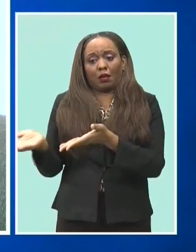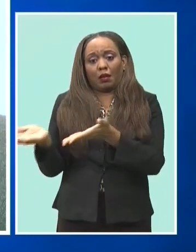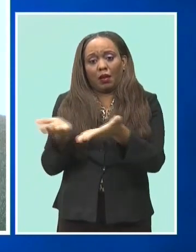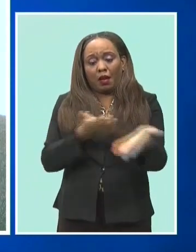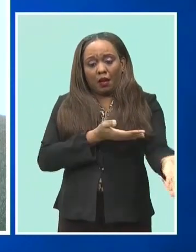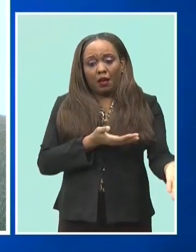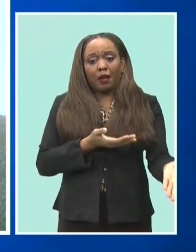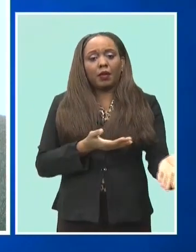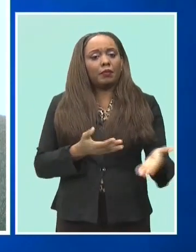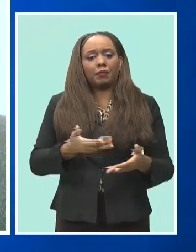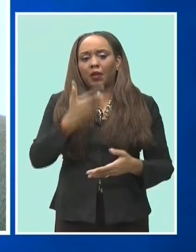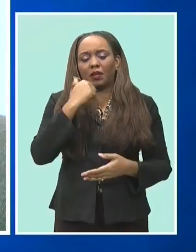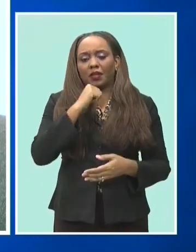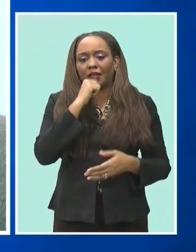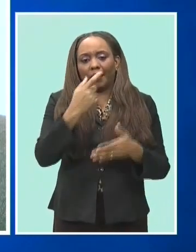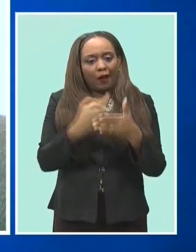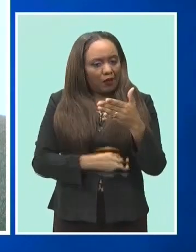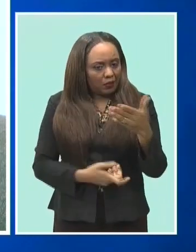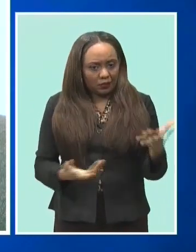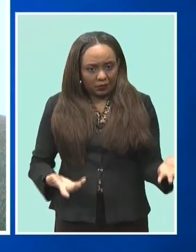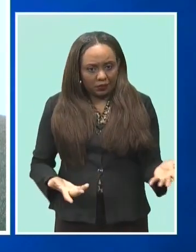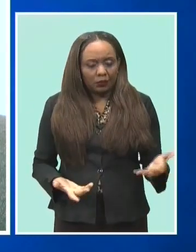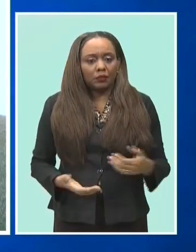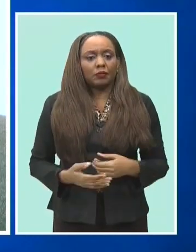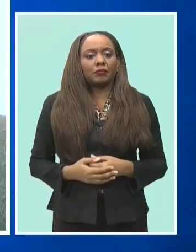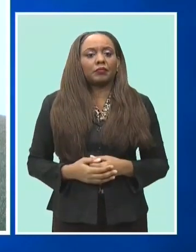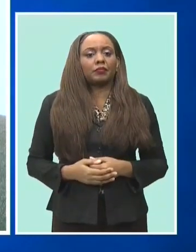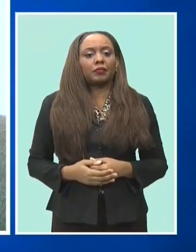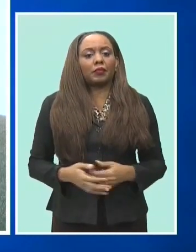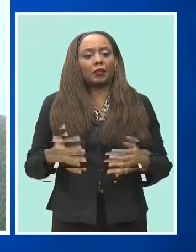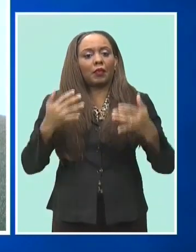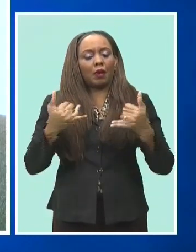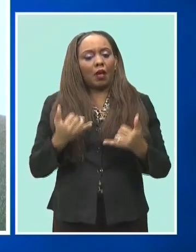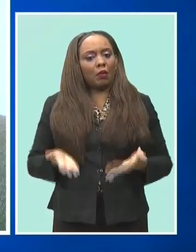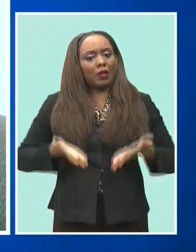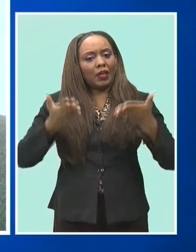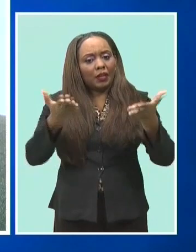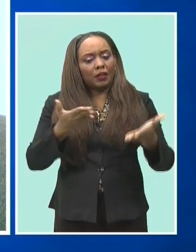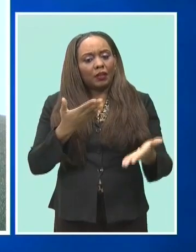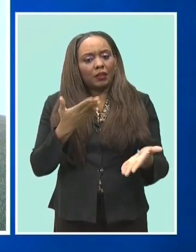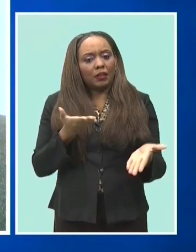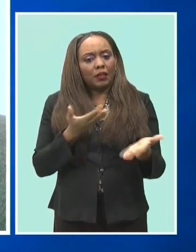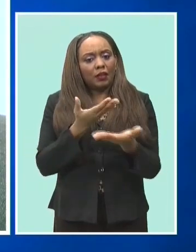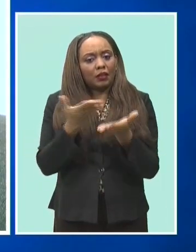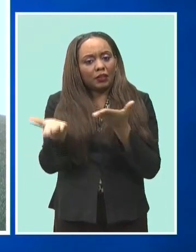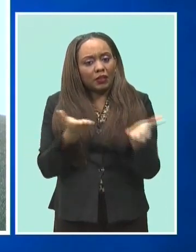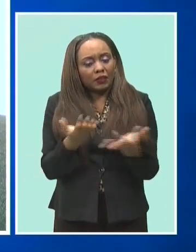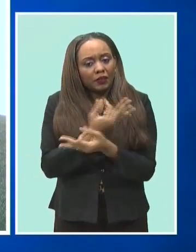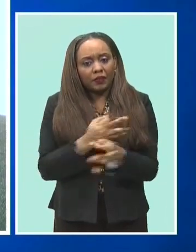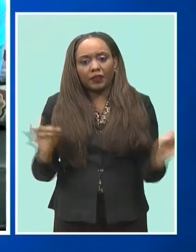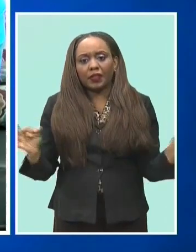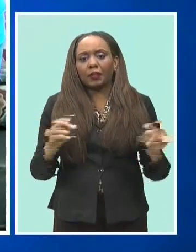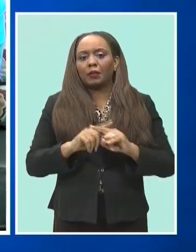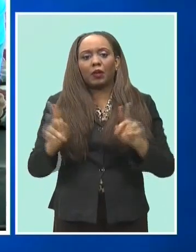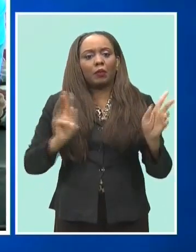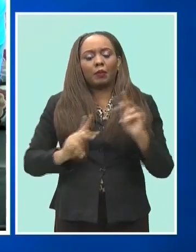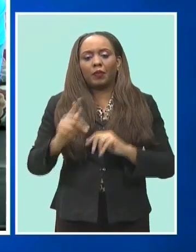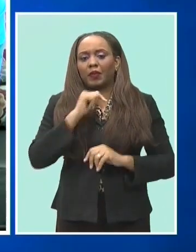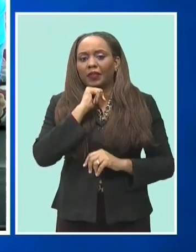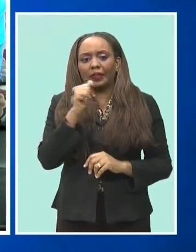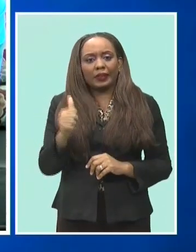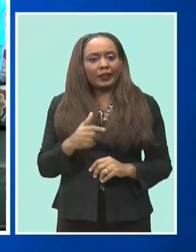landfill. We have removed that. We are providing a service for you, and people are still doing it. I want to move back a